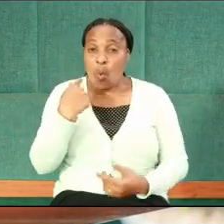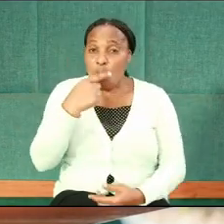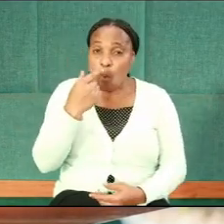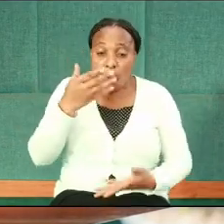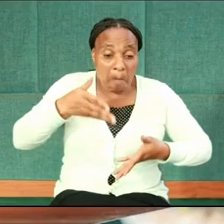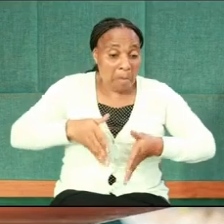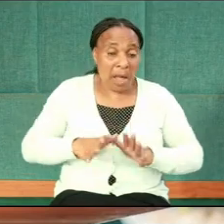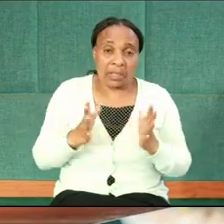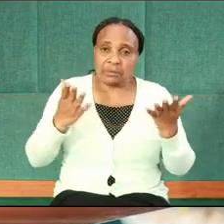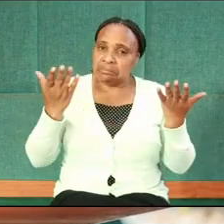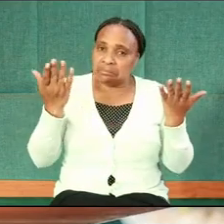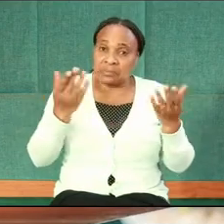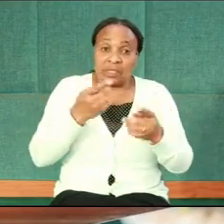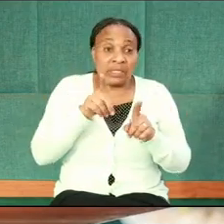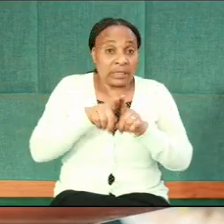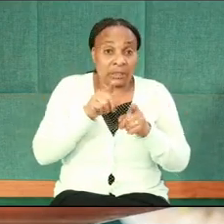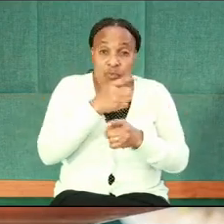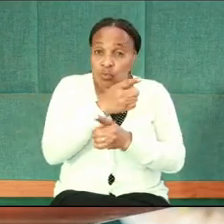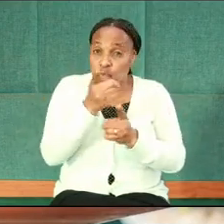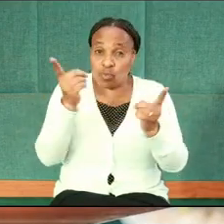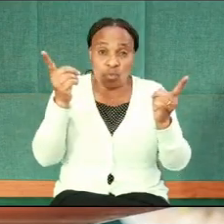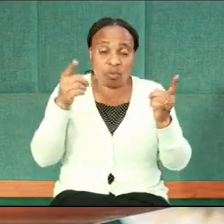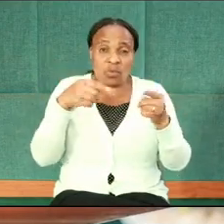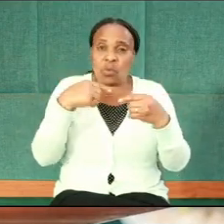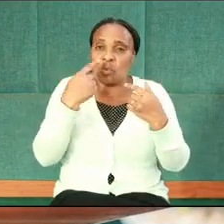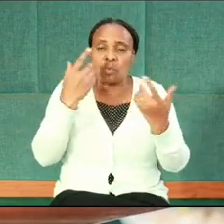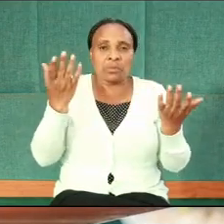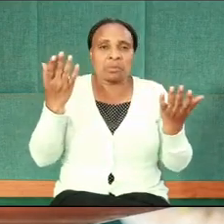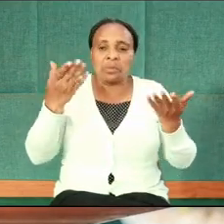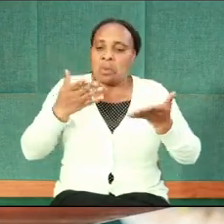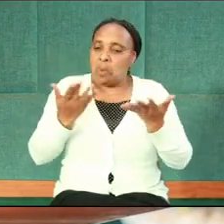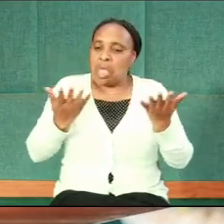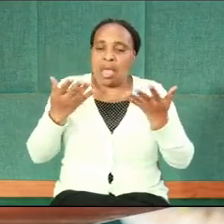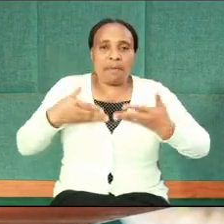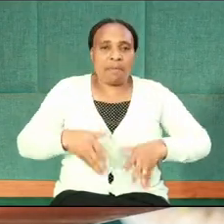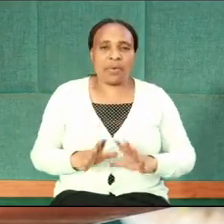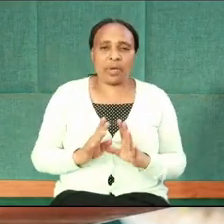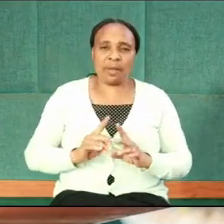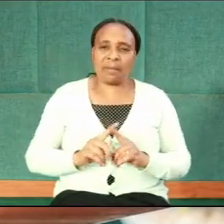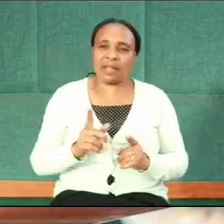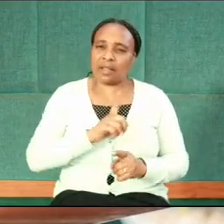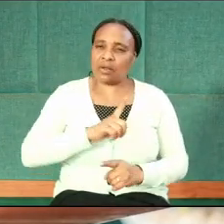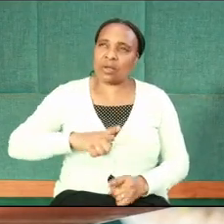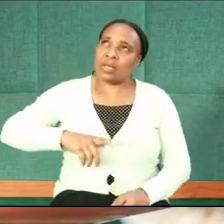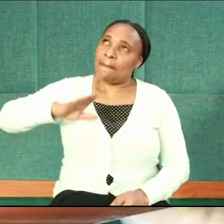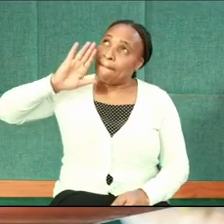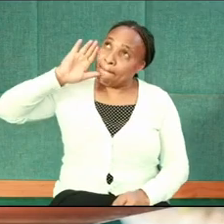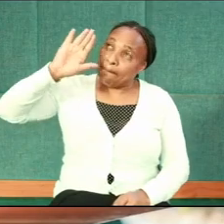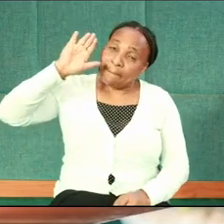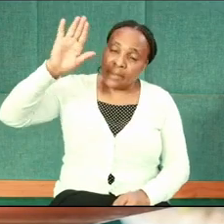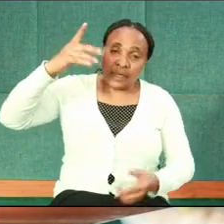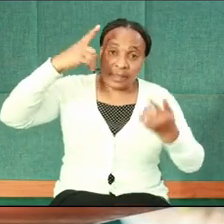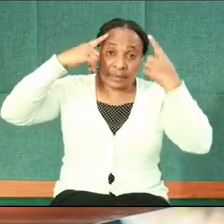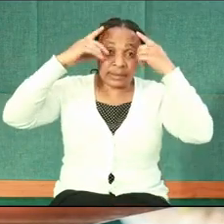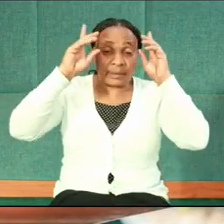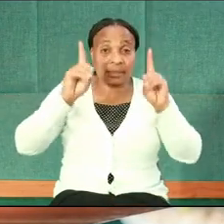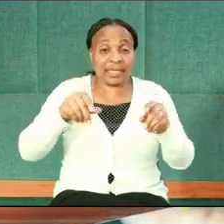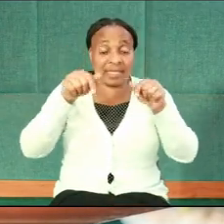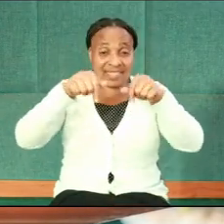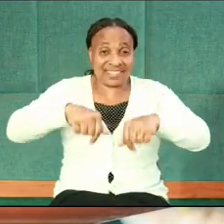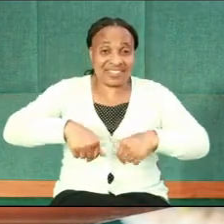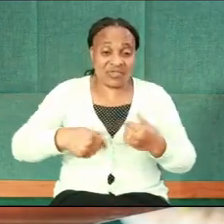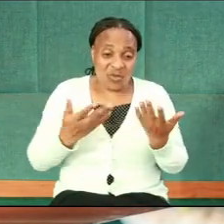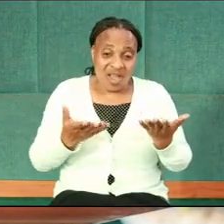there's anybody who chose where to be born, but the Lord himself decided that this will be your